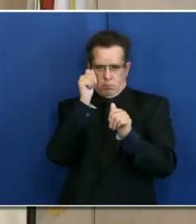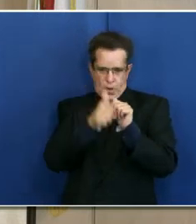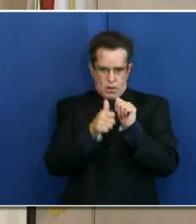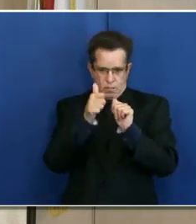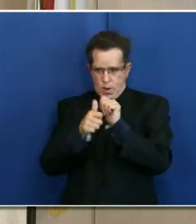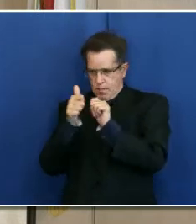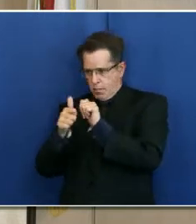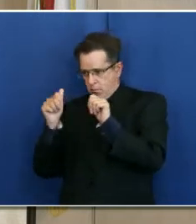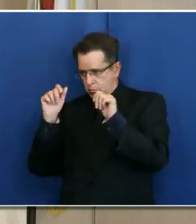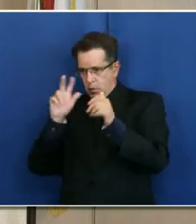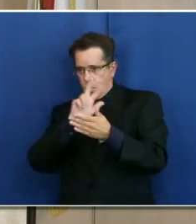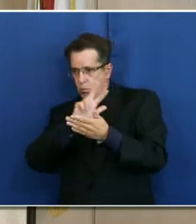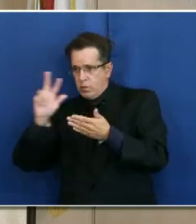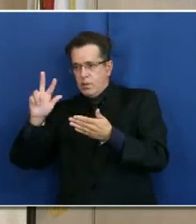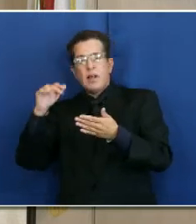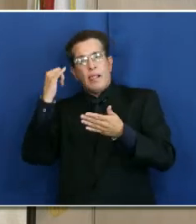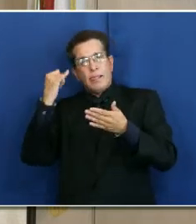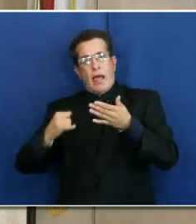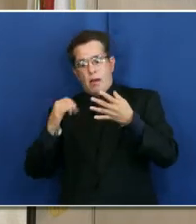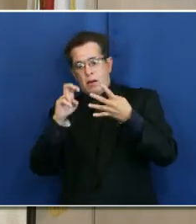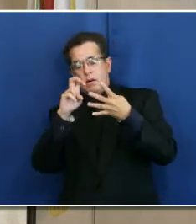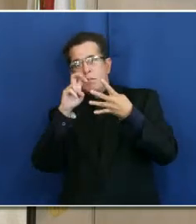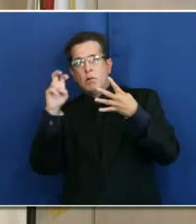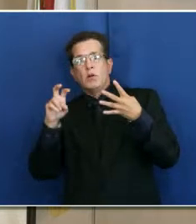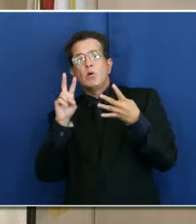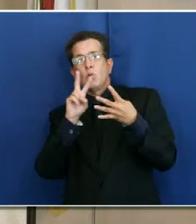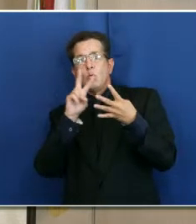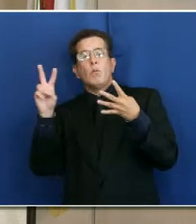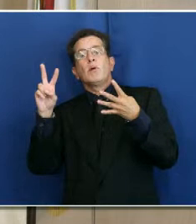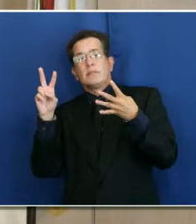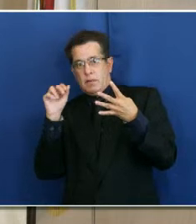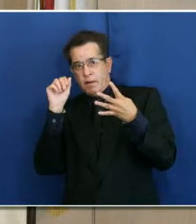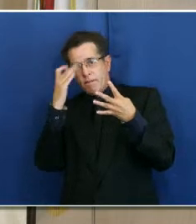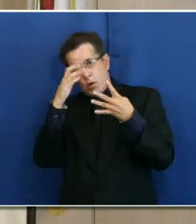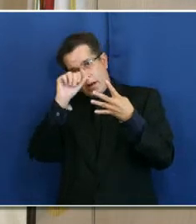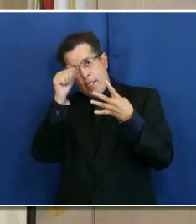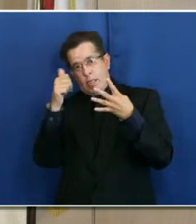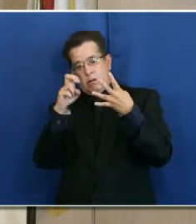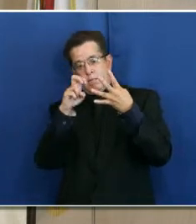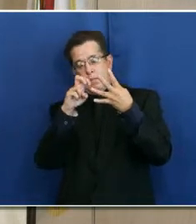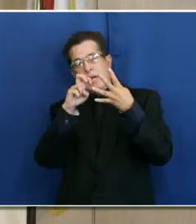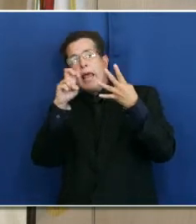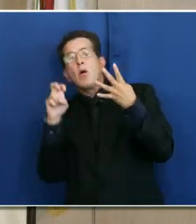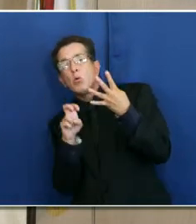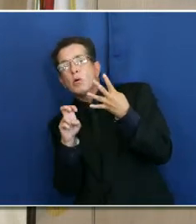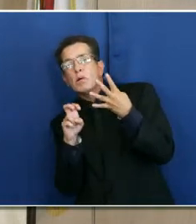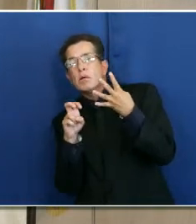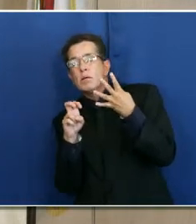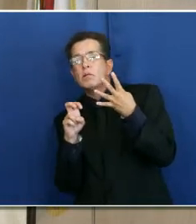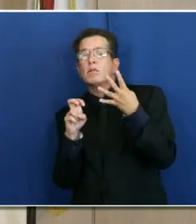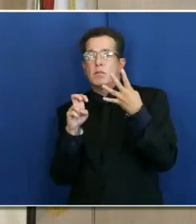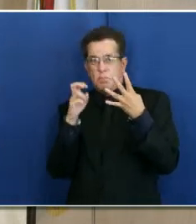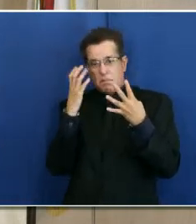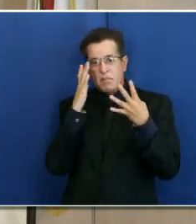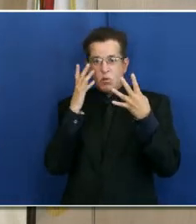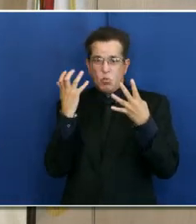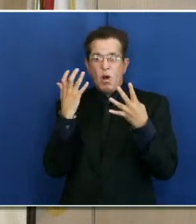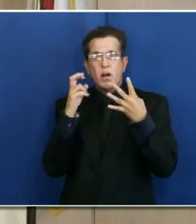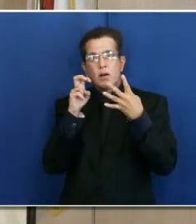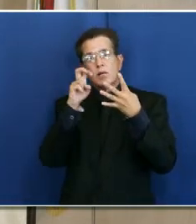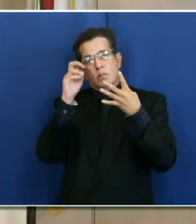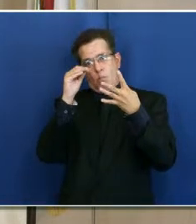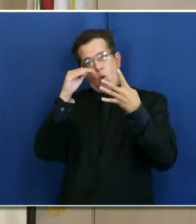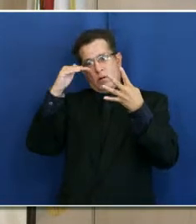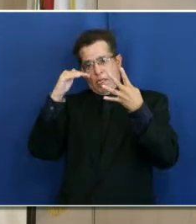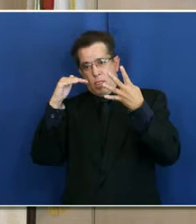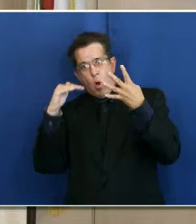in the last 2 of those 3 weeks, if they want to move to another tier and people want to move to a lower